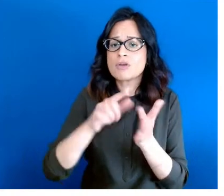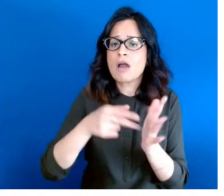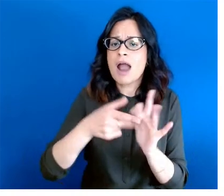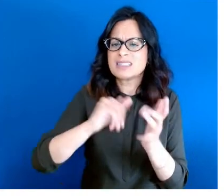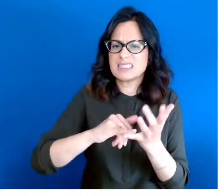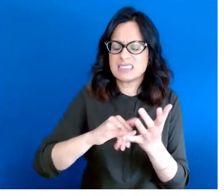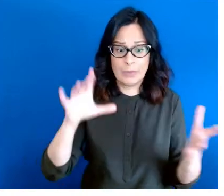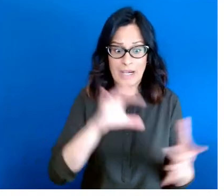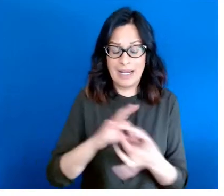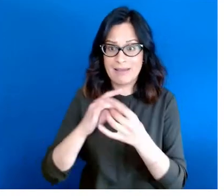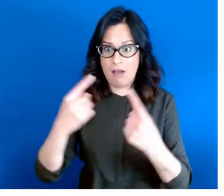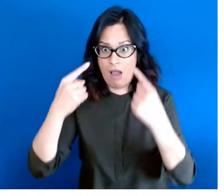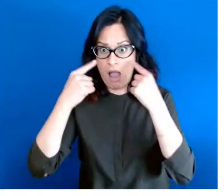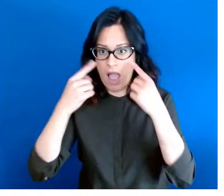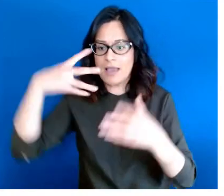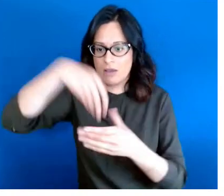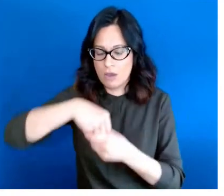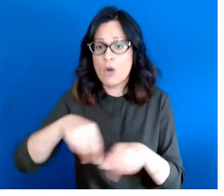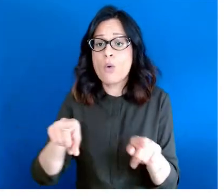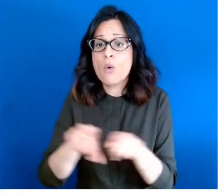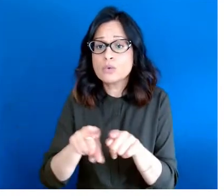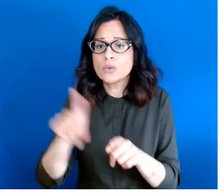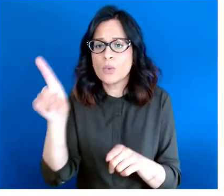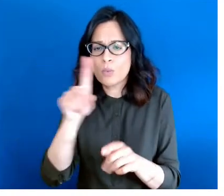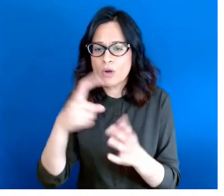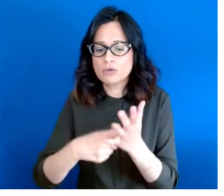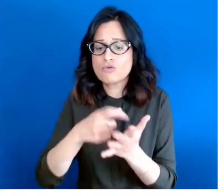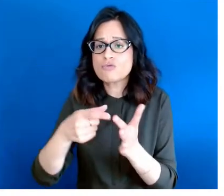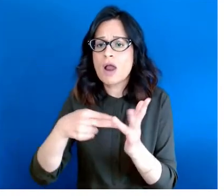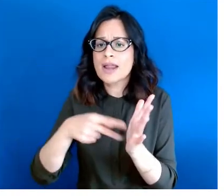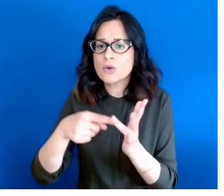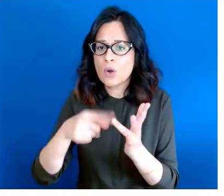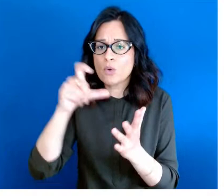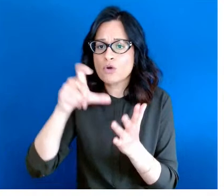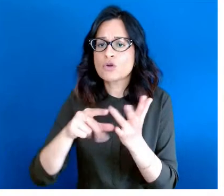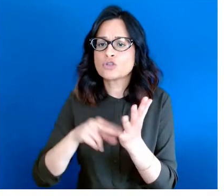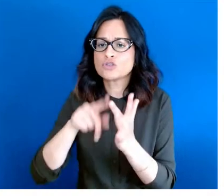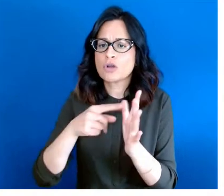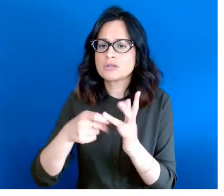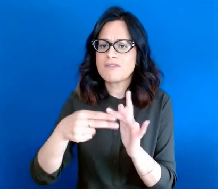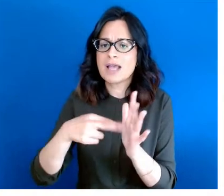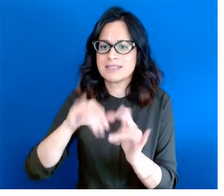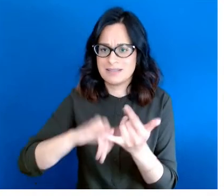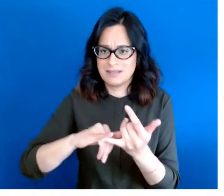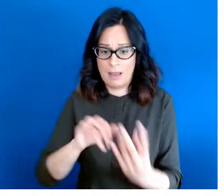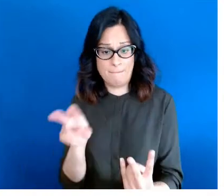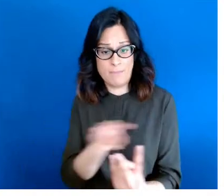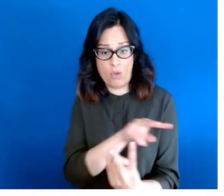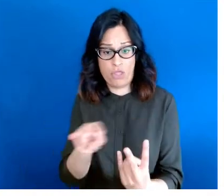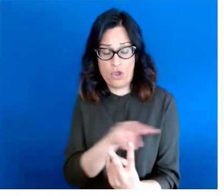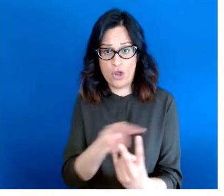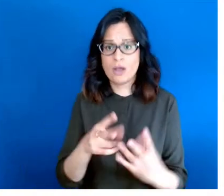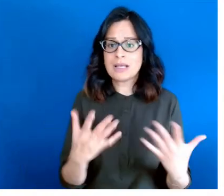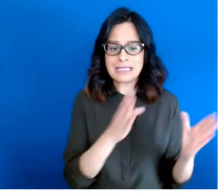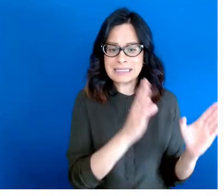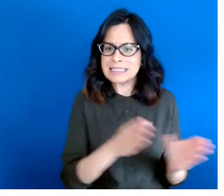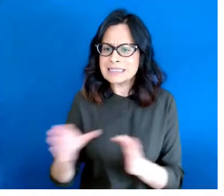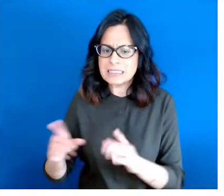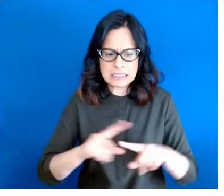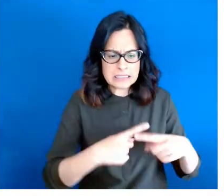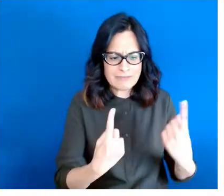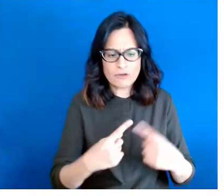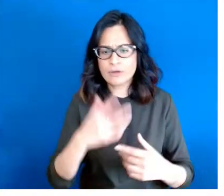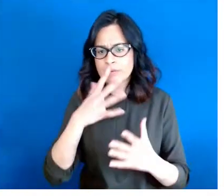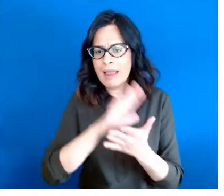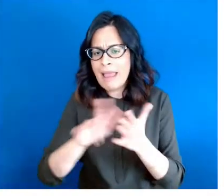also include rhinoconjunctivitis. I will refer to both seasonal allergic rhinitis, hay fever, and